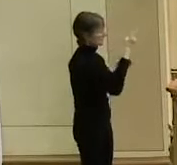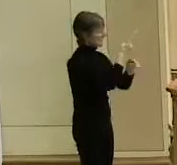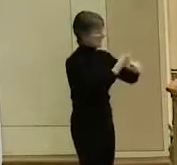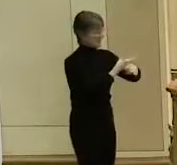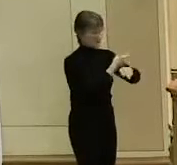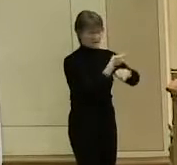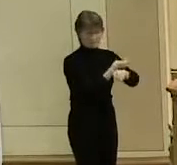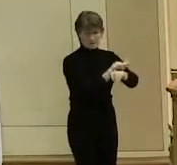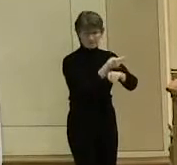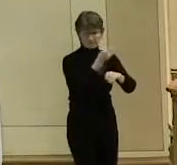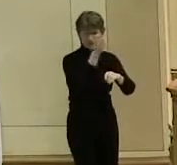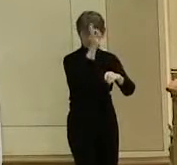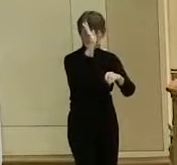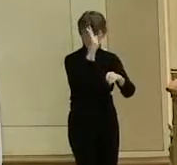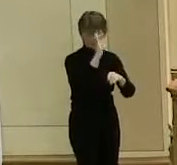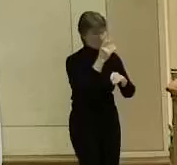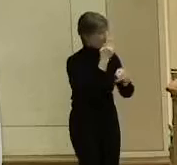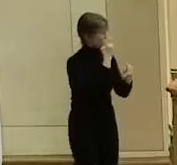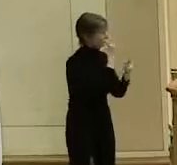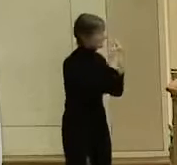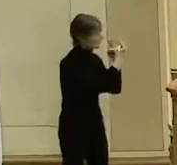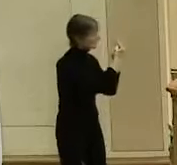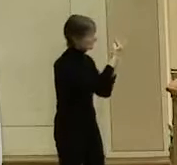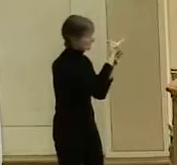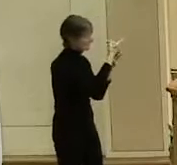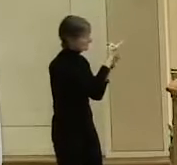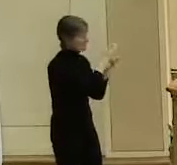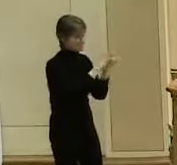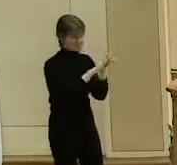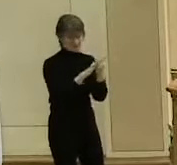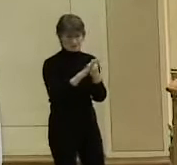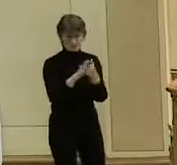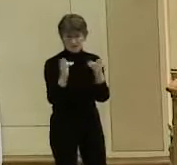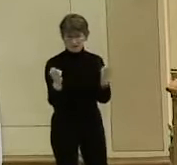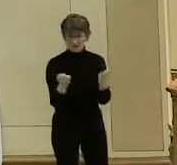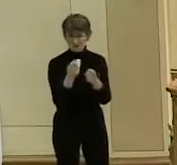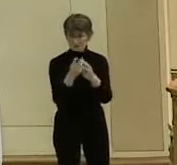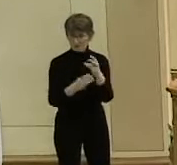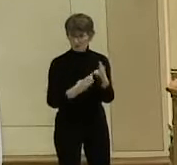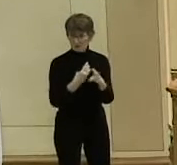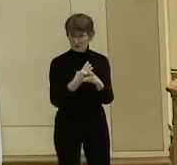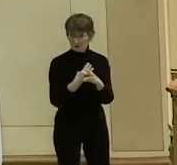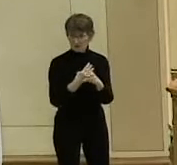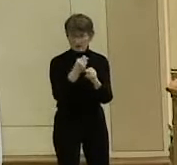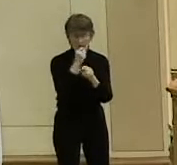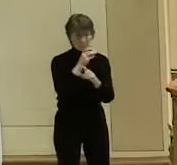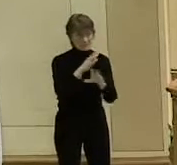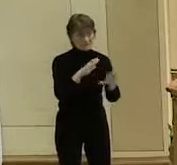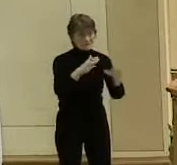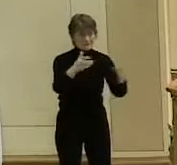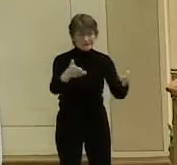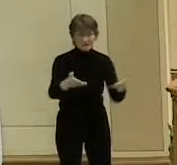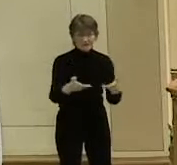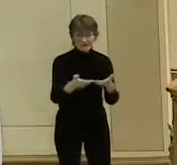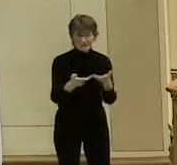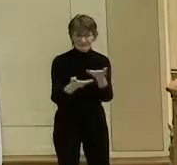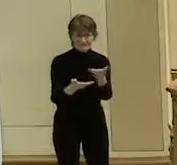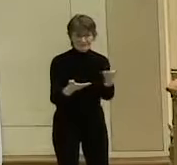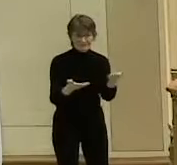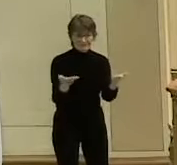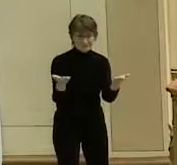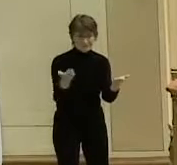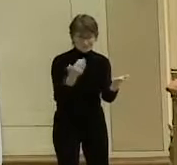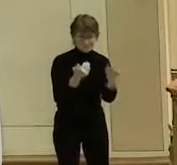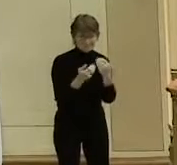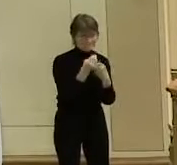Behold the Lamb of God. Behold him who takes away the sins of the world. Blessed are those who are called to